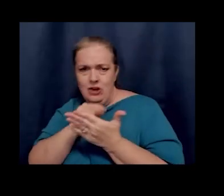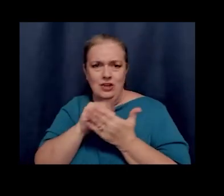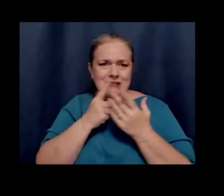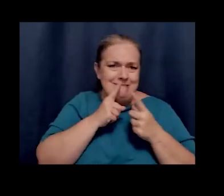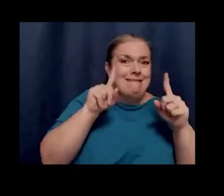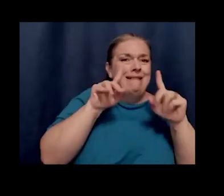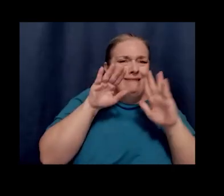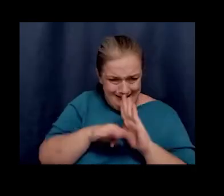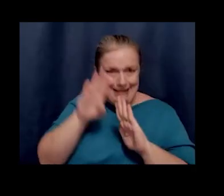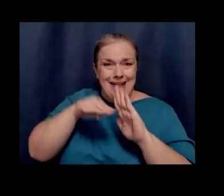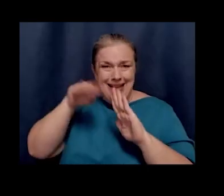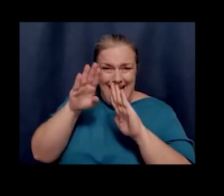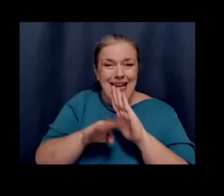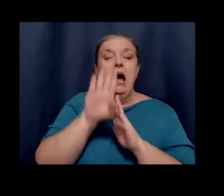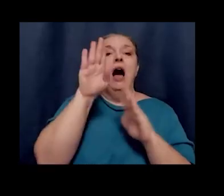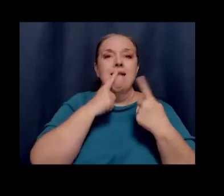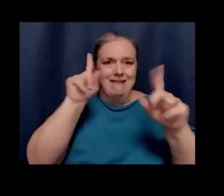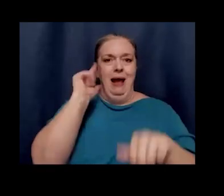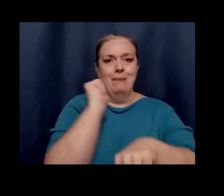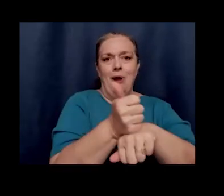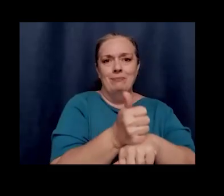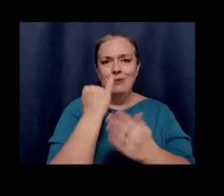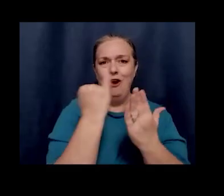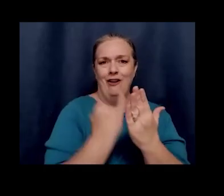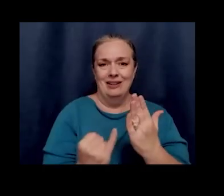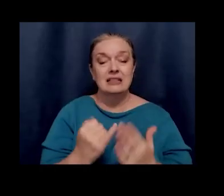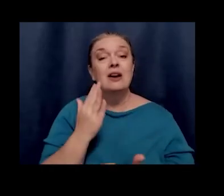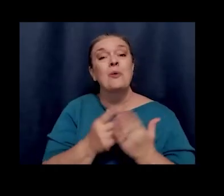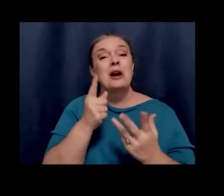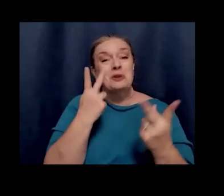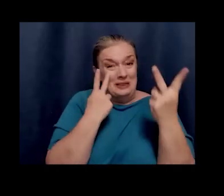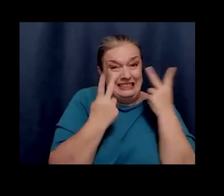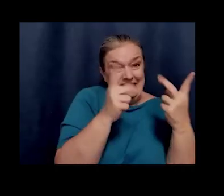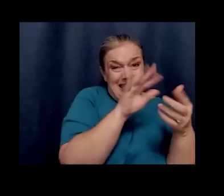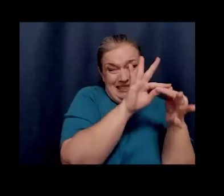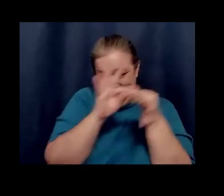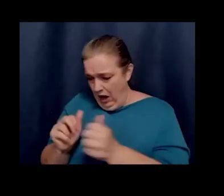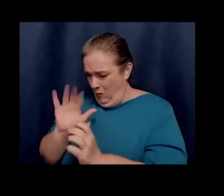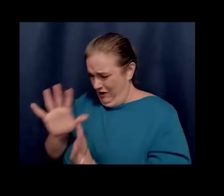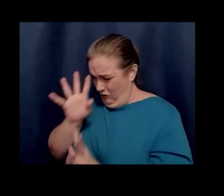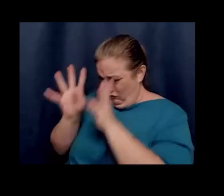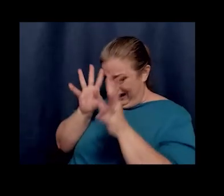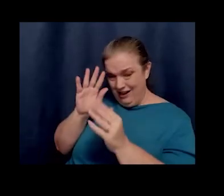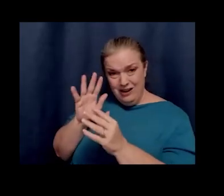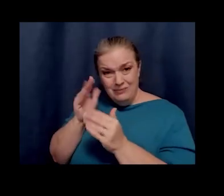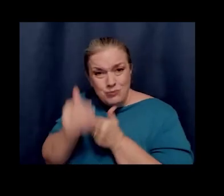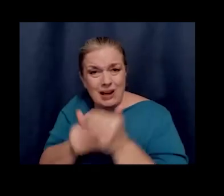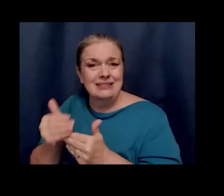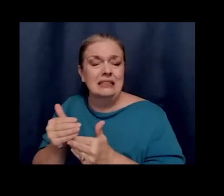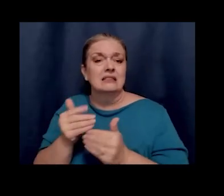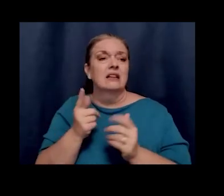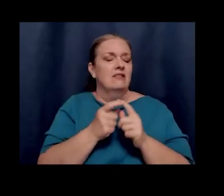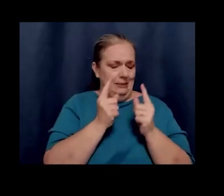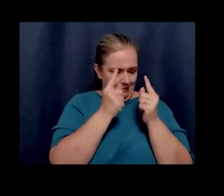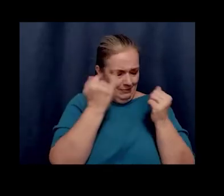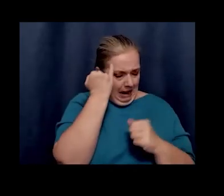success. And the objects that you encounter provide a direct link back to creativity, from inception to